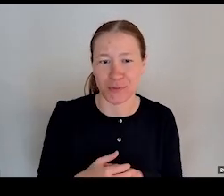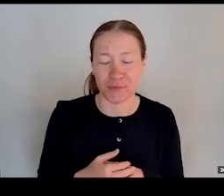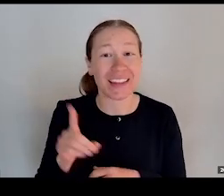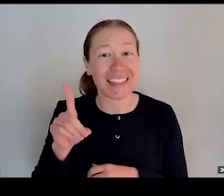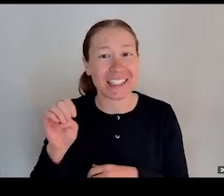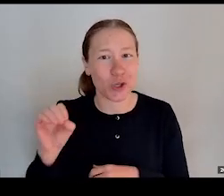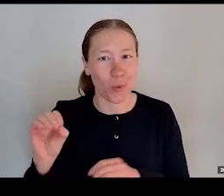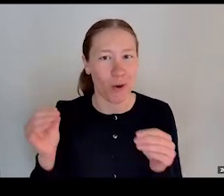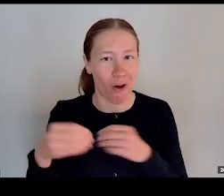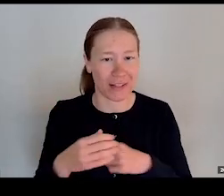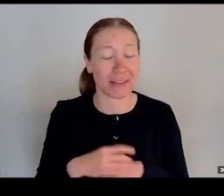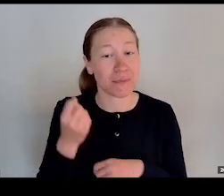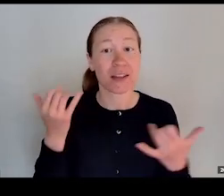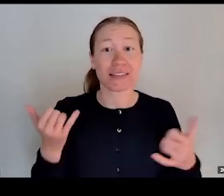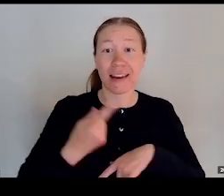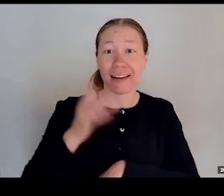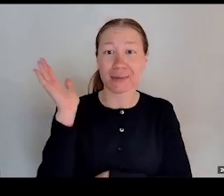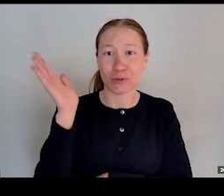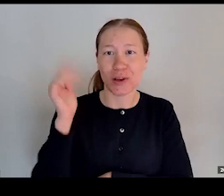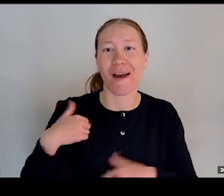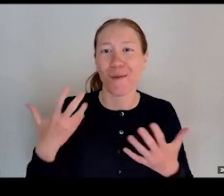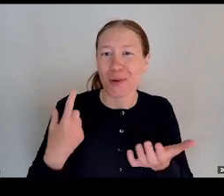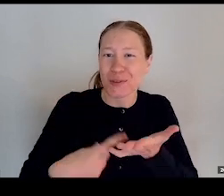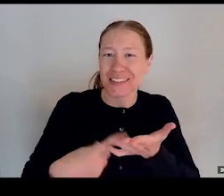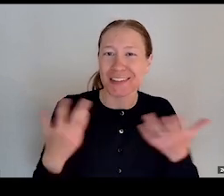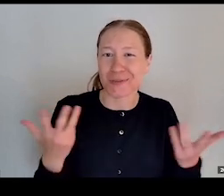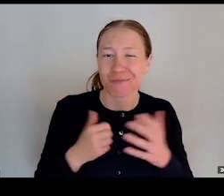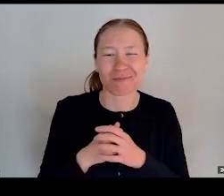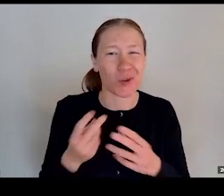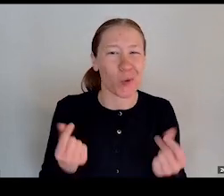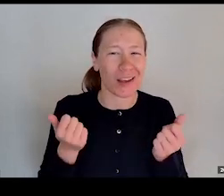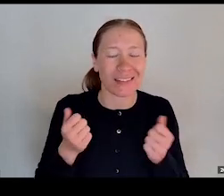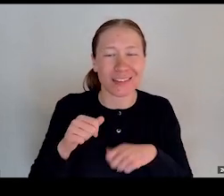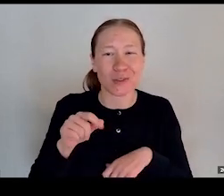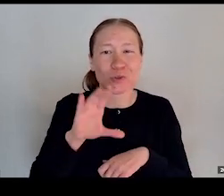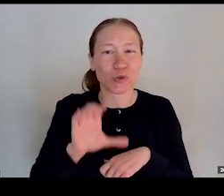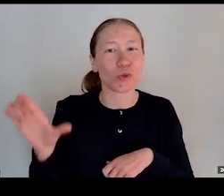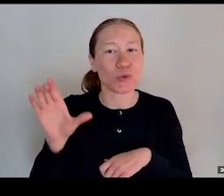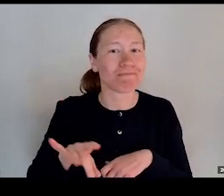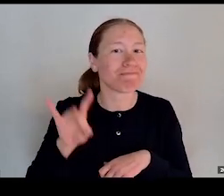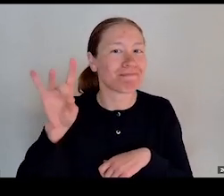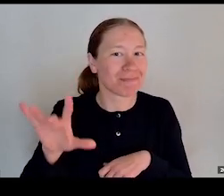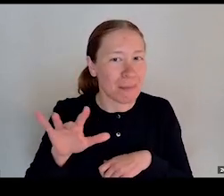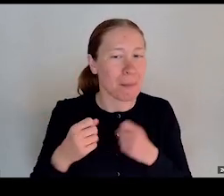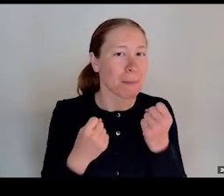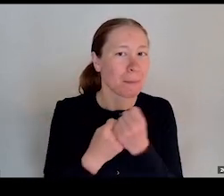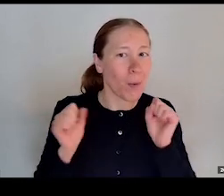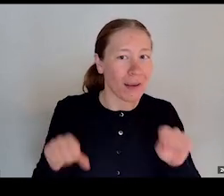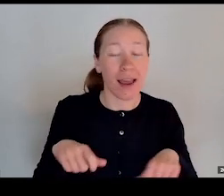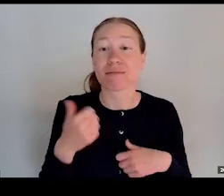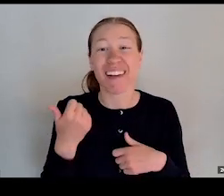For today's presentation, I want to start by just going over some quick Zoom webinar tips. If you have any questions that come up